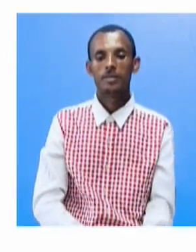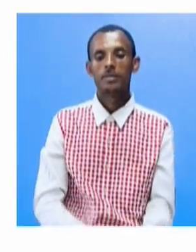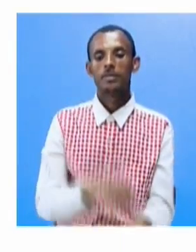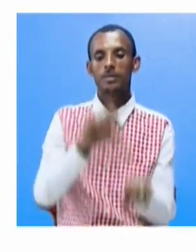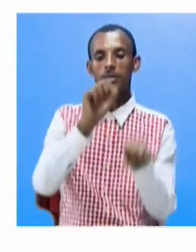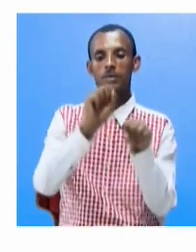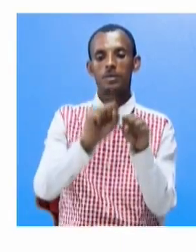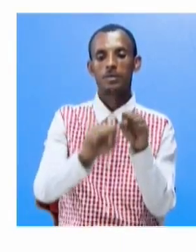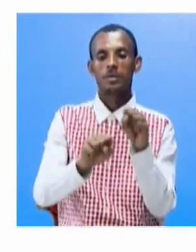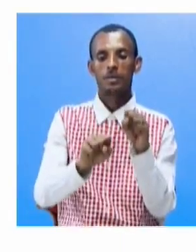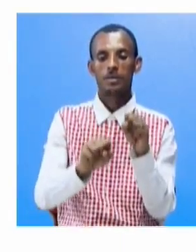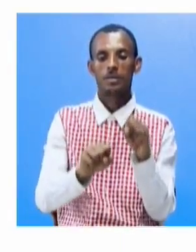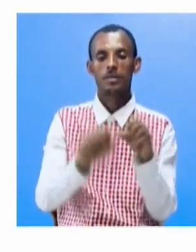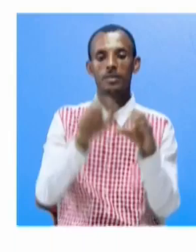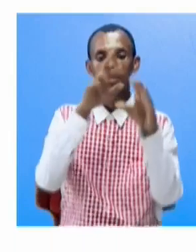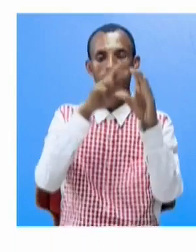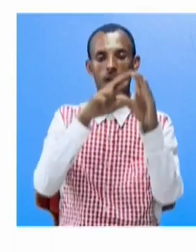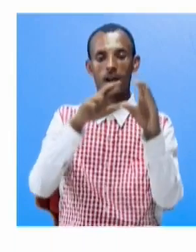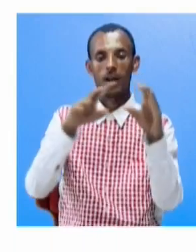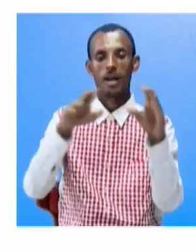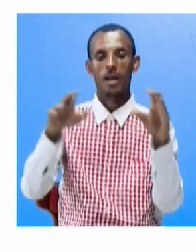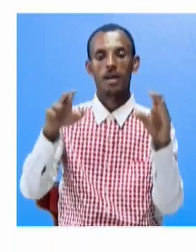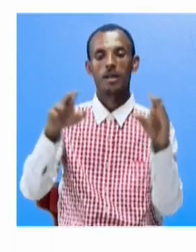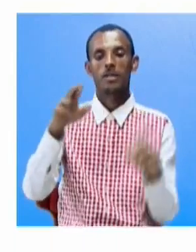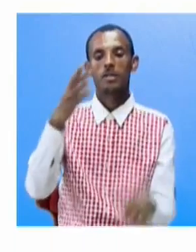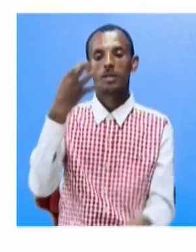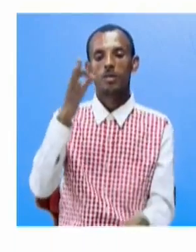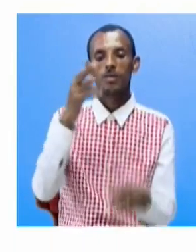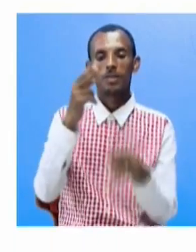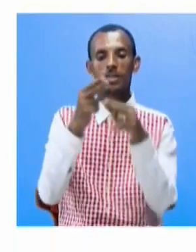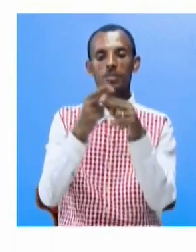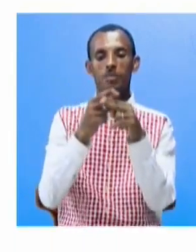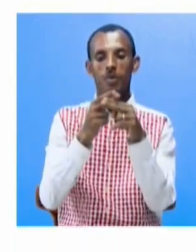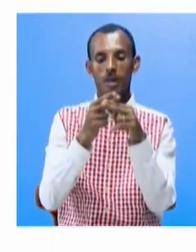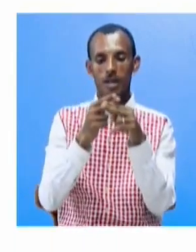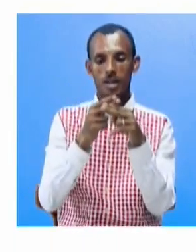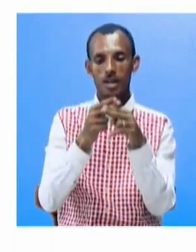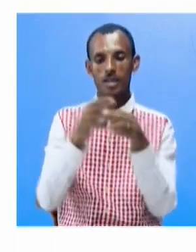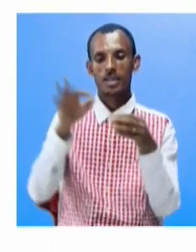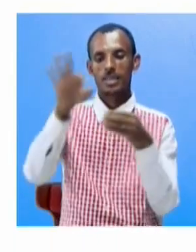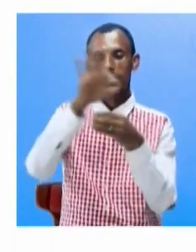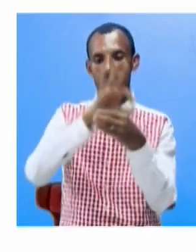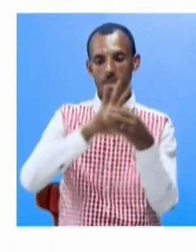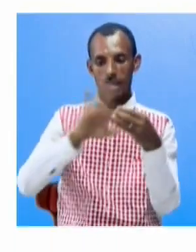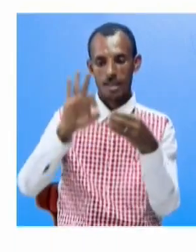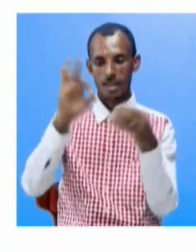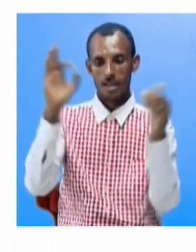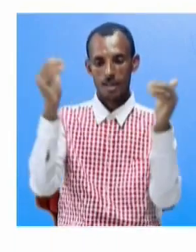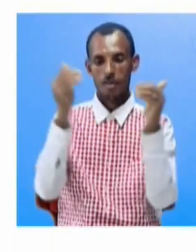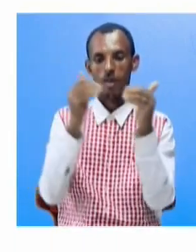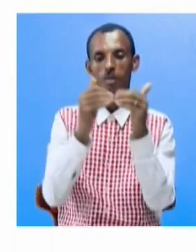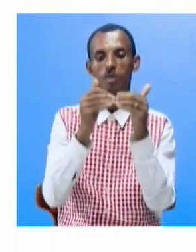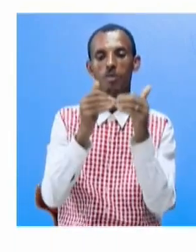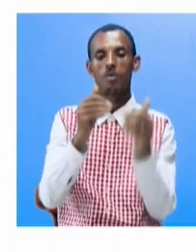So the radius of the smaller circle is this